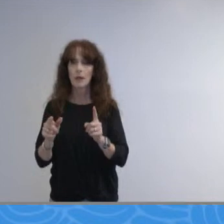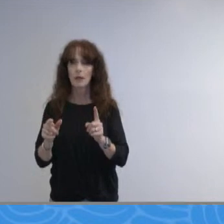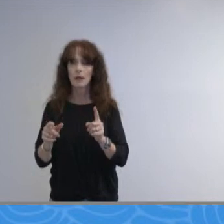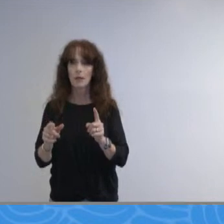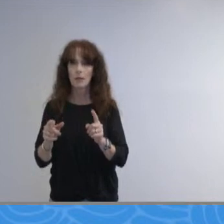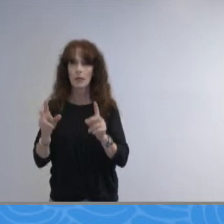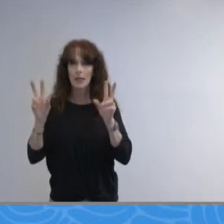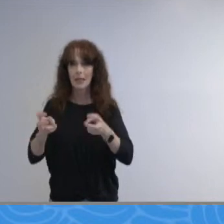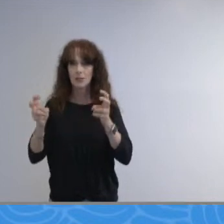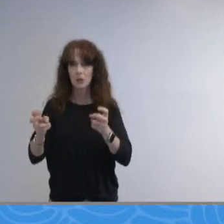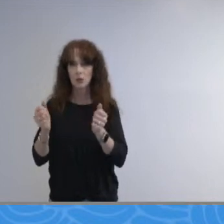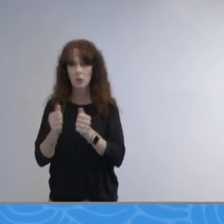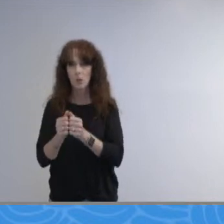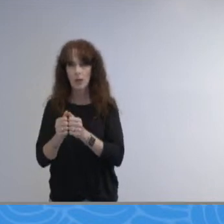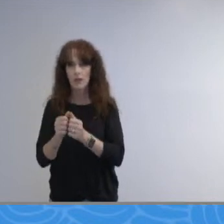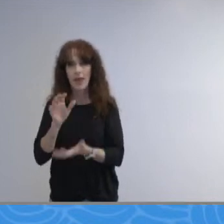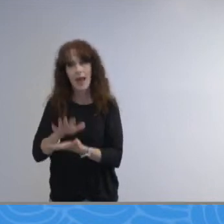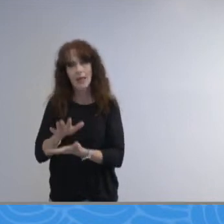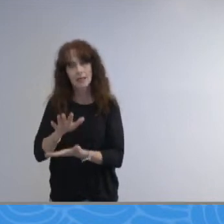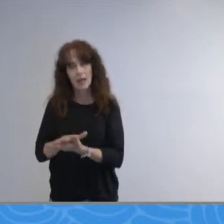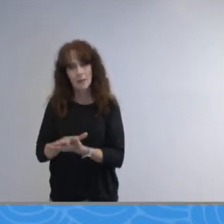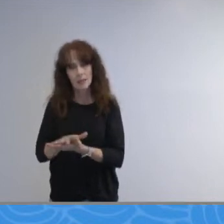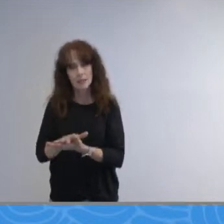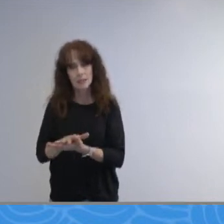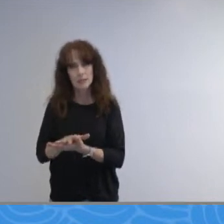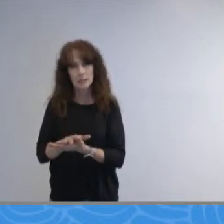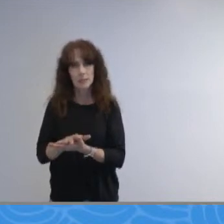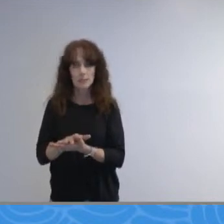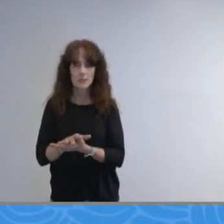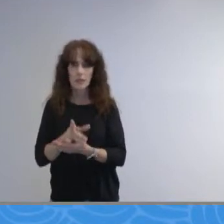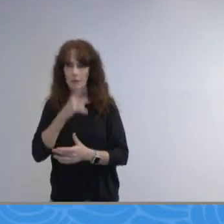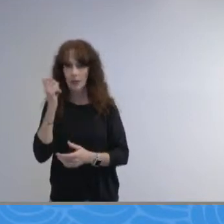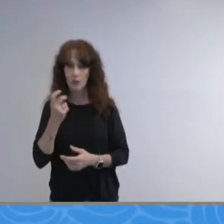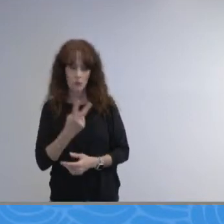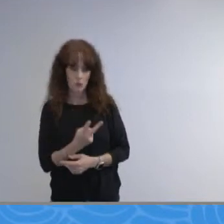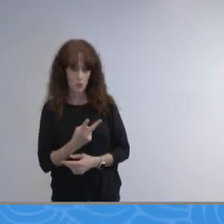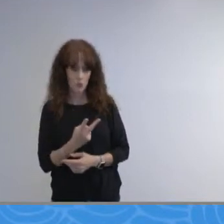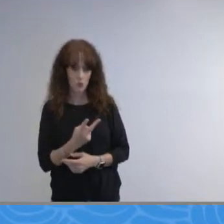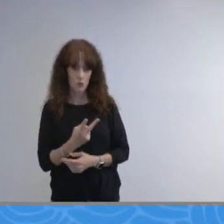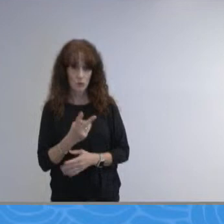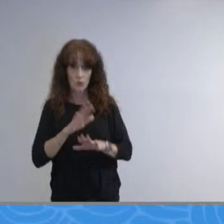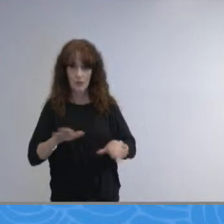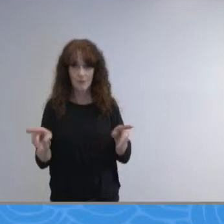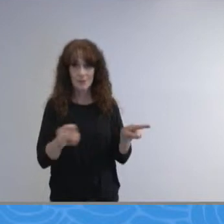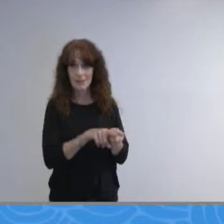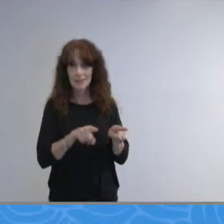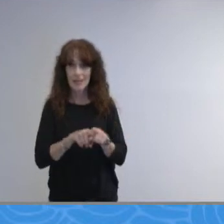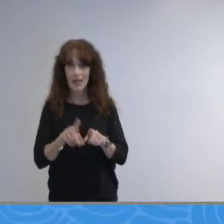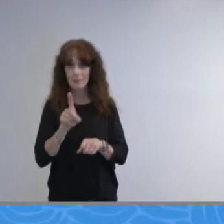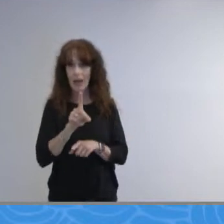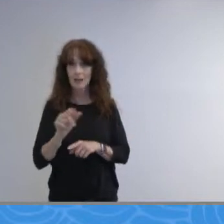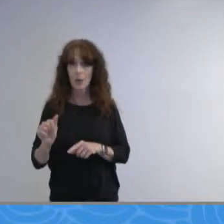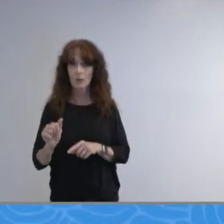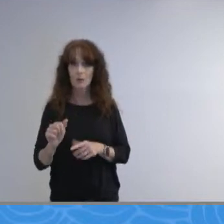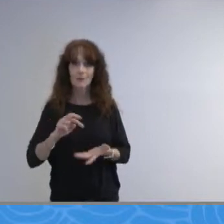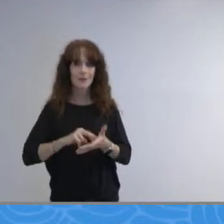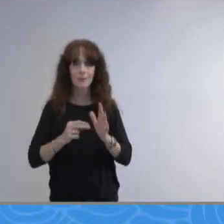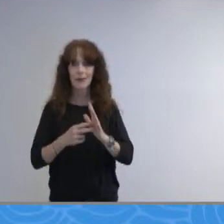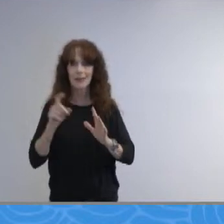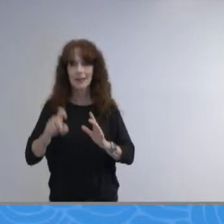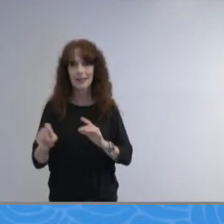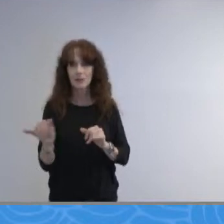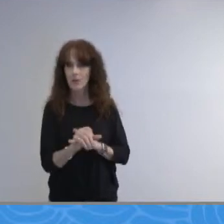having issues with academics. So just because two children have the same diagnosis does not mean that their needs are the